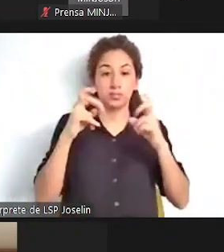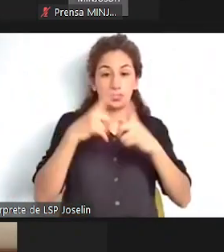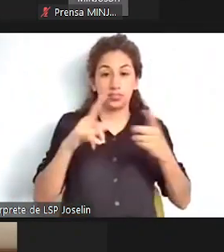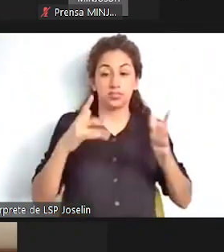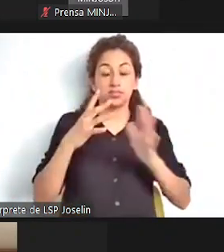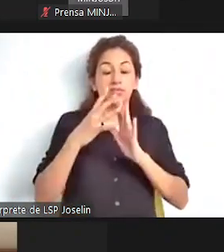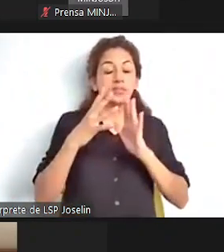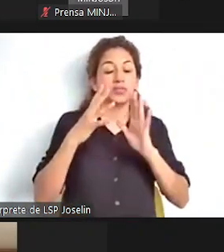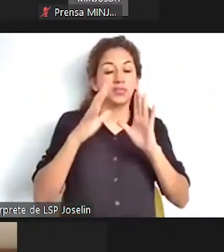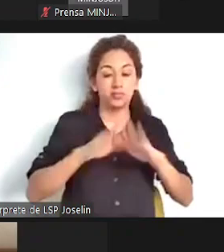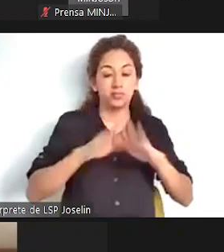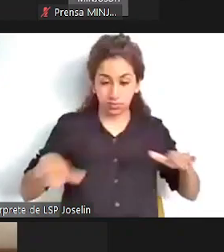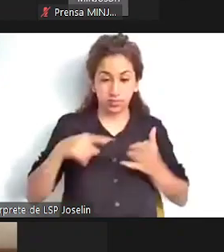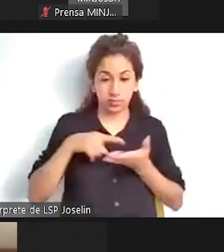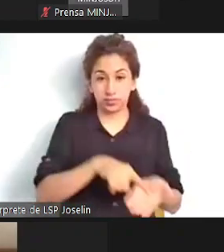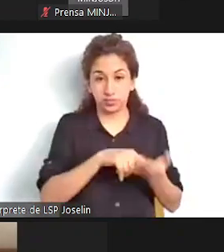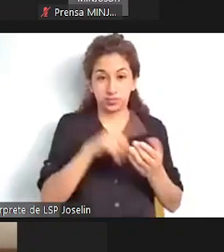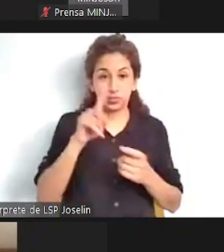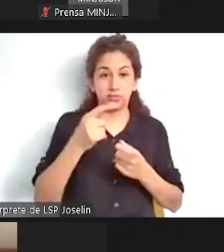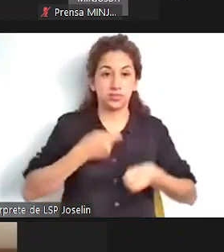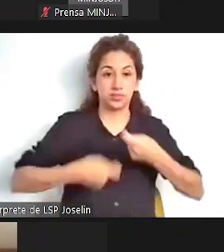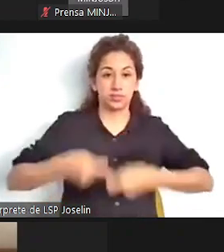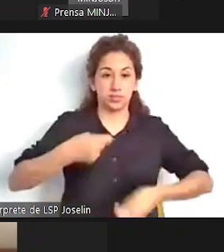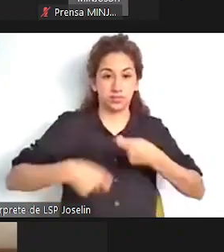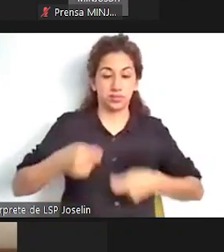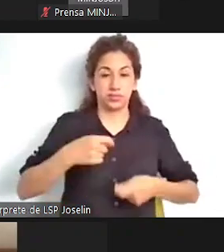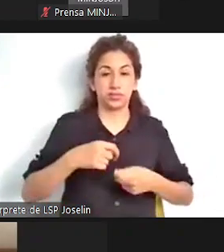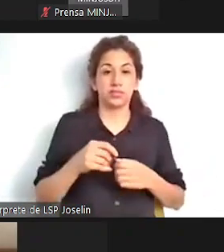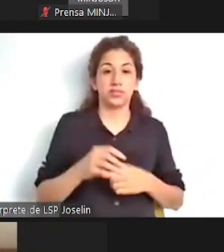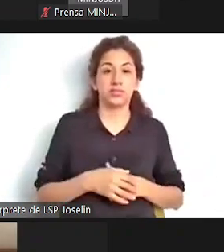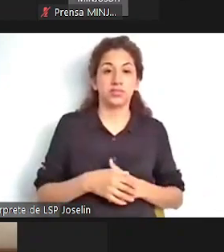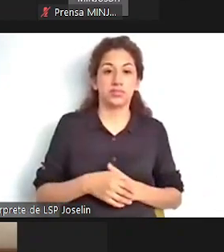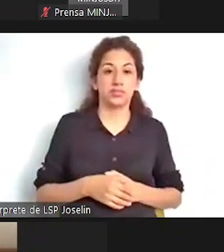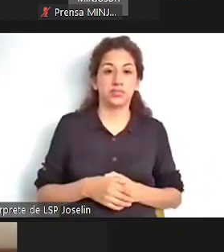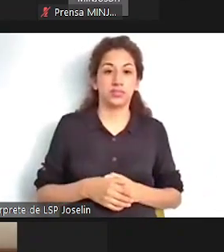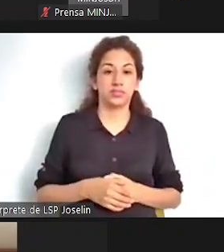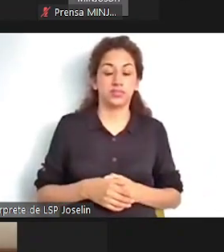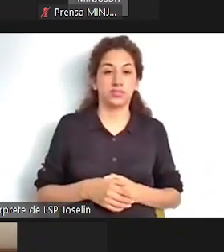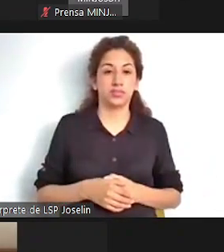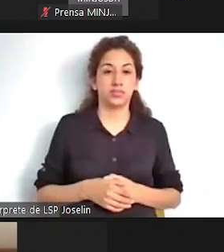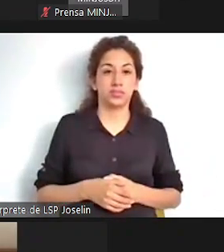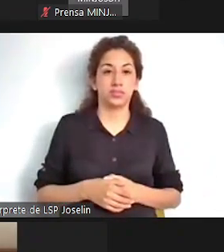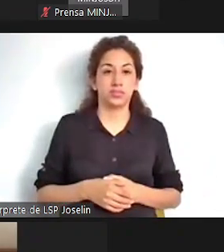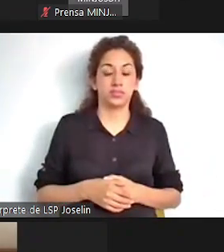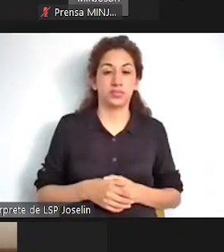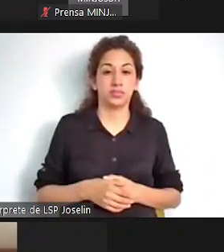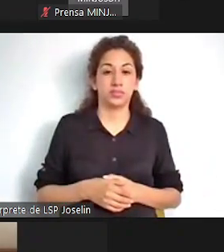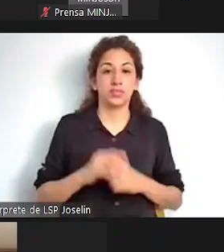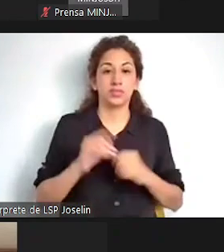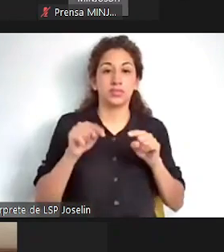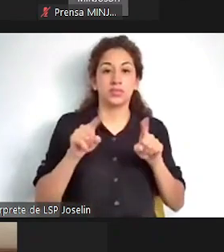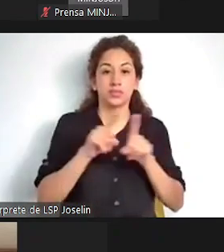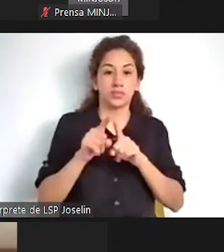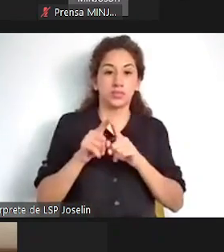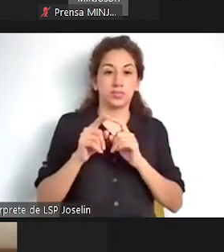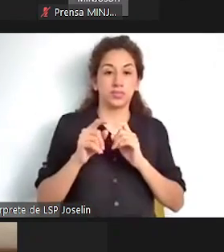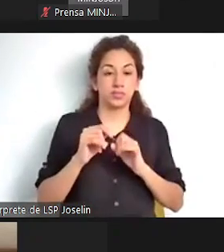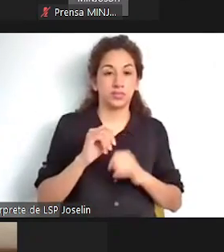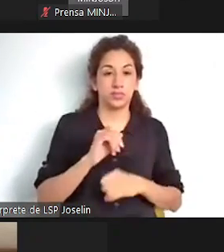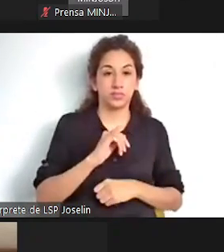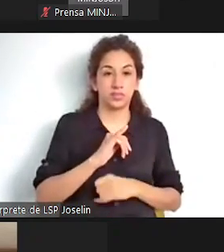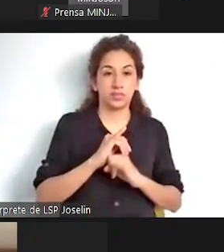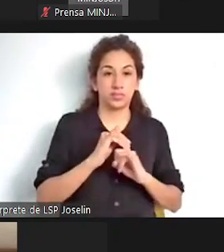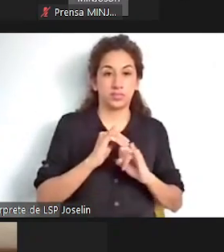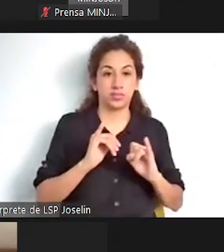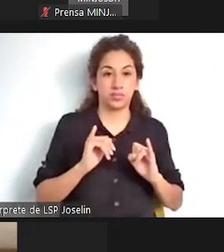the way is the dialogue and also the freedom on a union network and uh